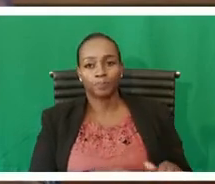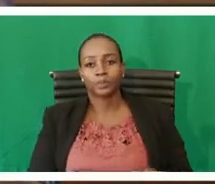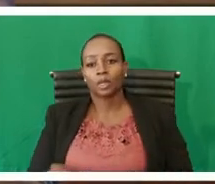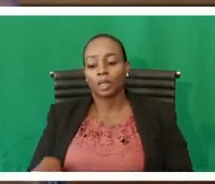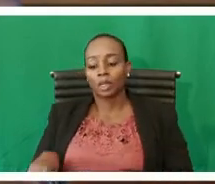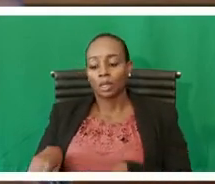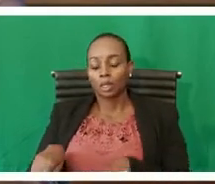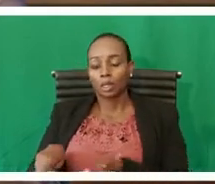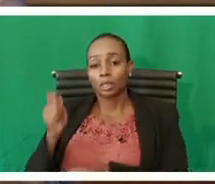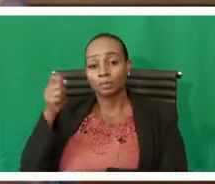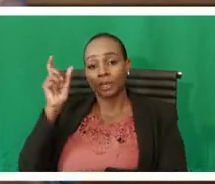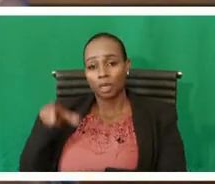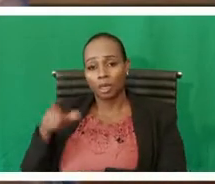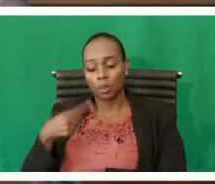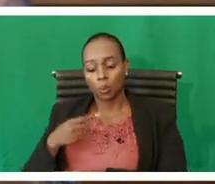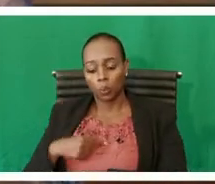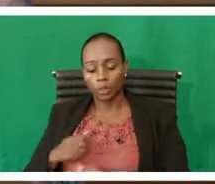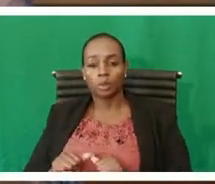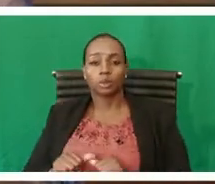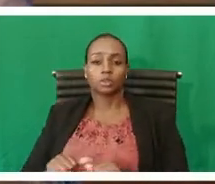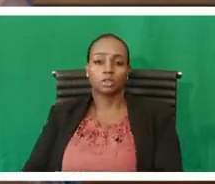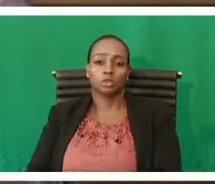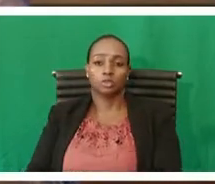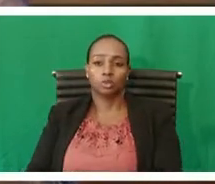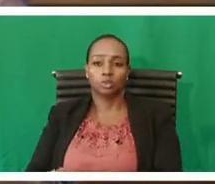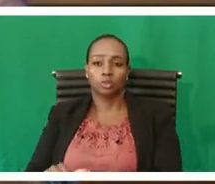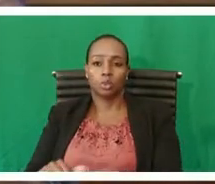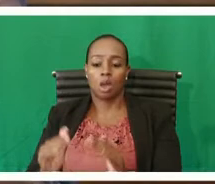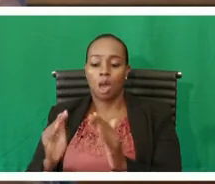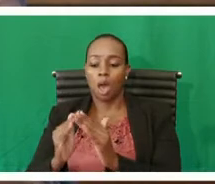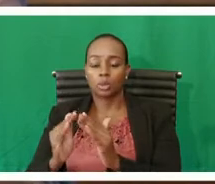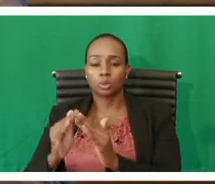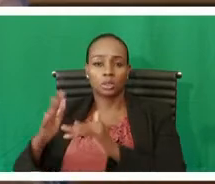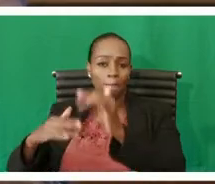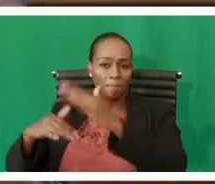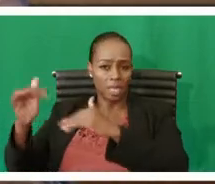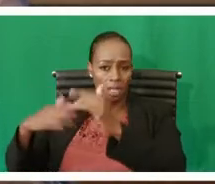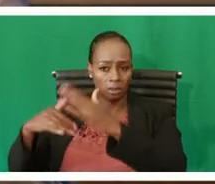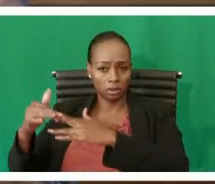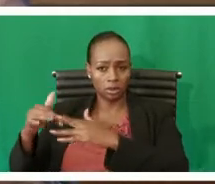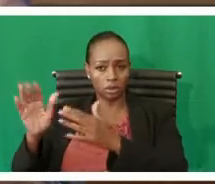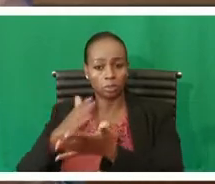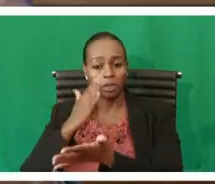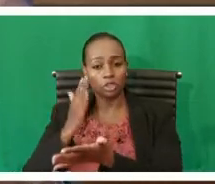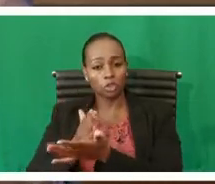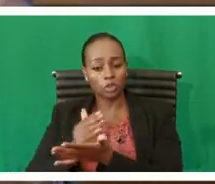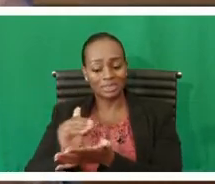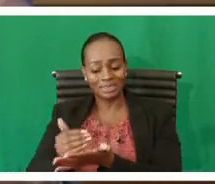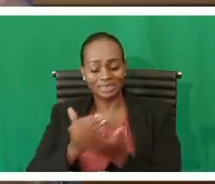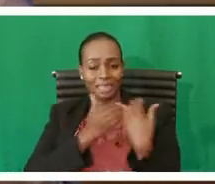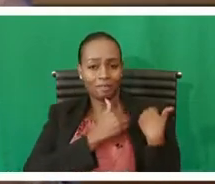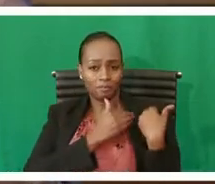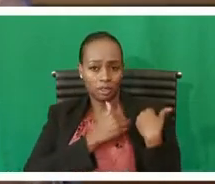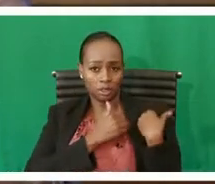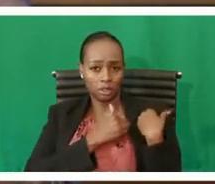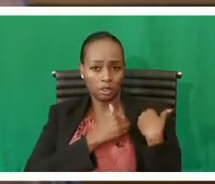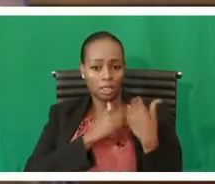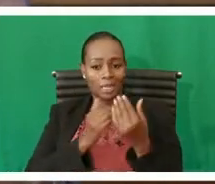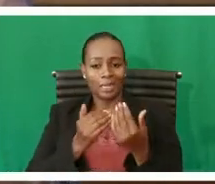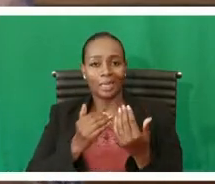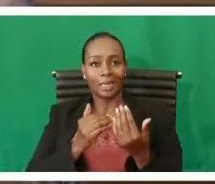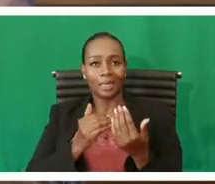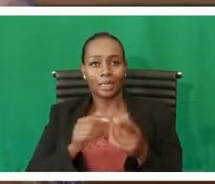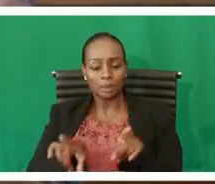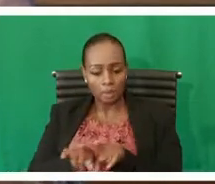Speaker, we continue to build houses in our desire to provide safety, security and comfort to all. Brick